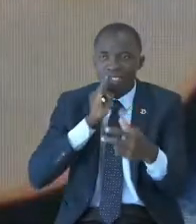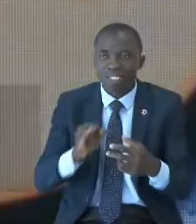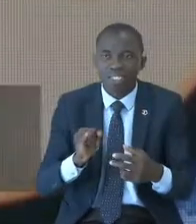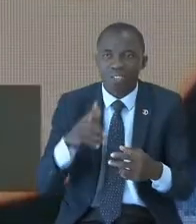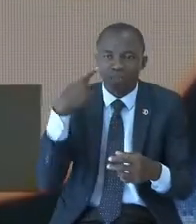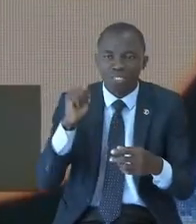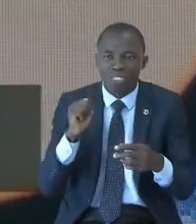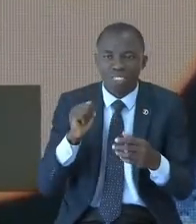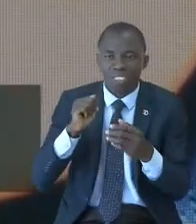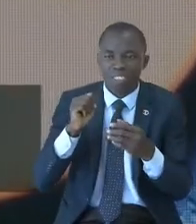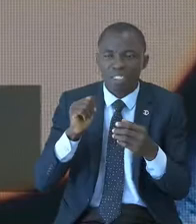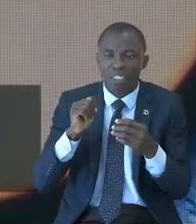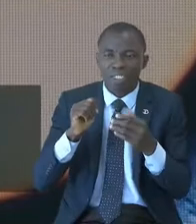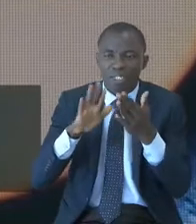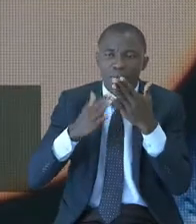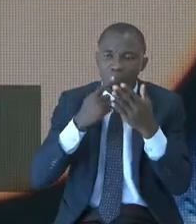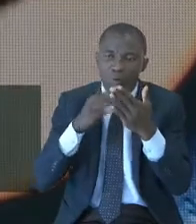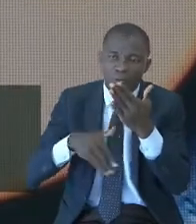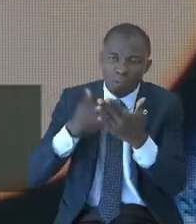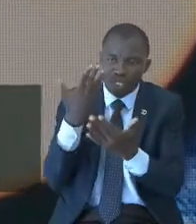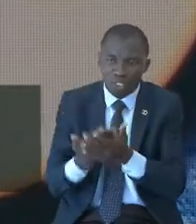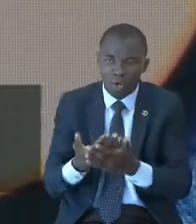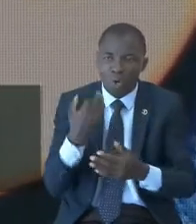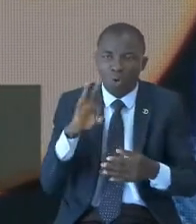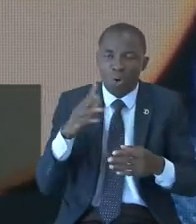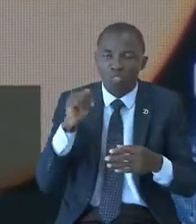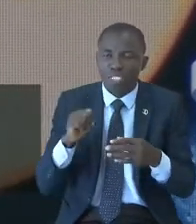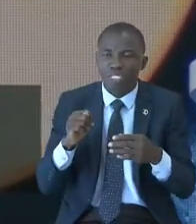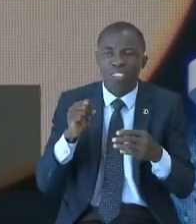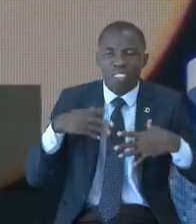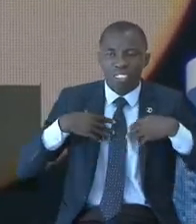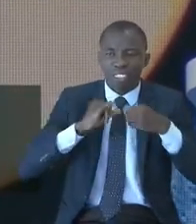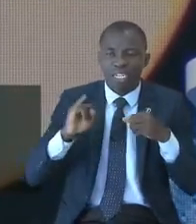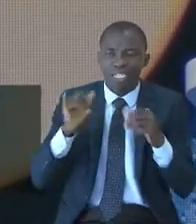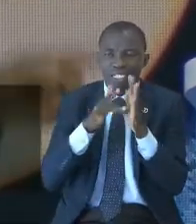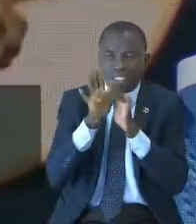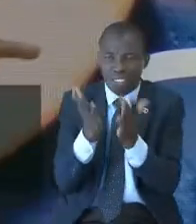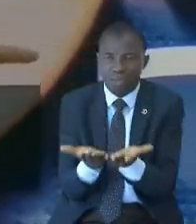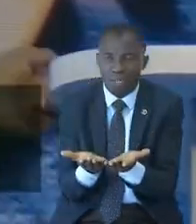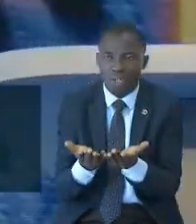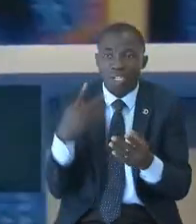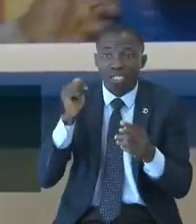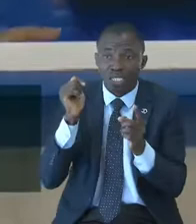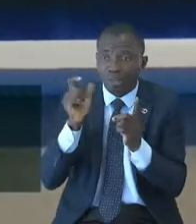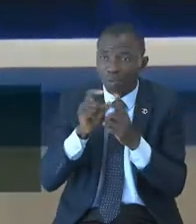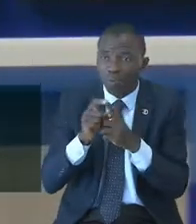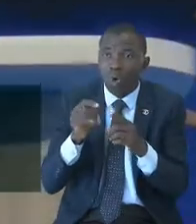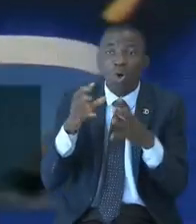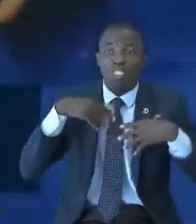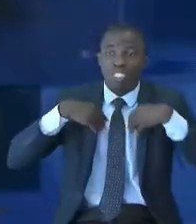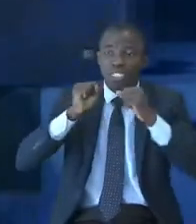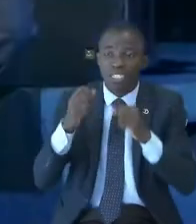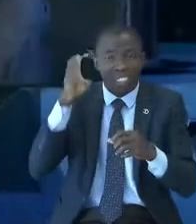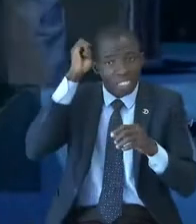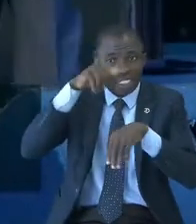the healing scriptures. The scripture heals. The word heals. He sent his